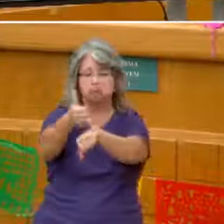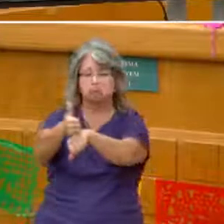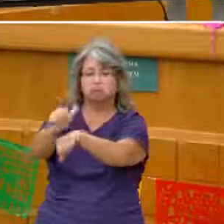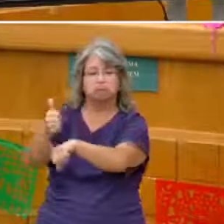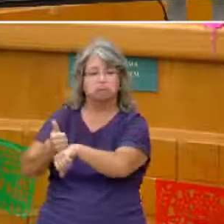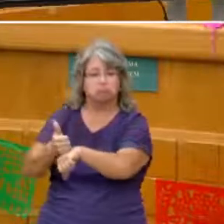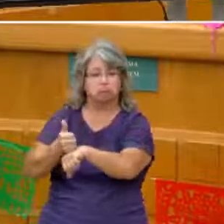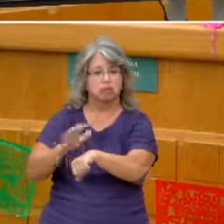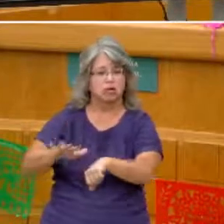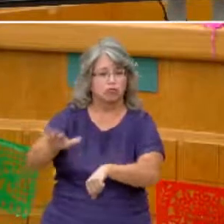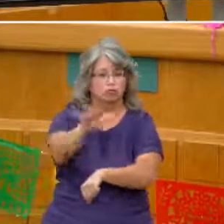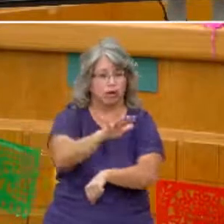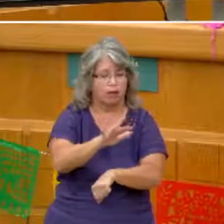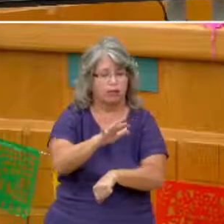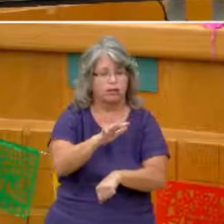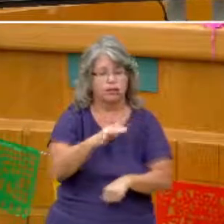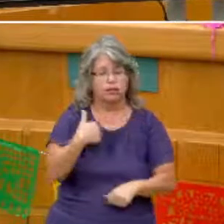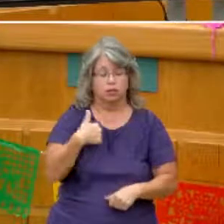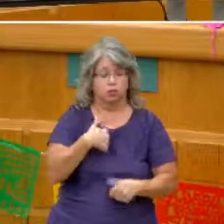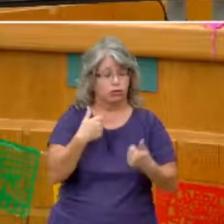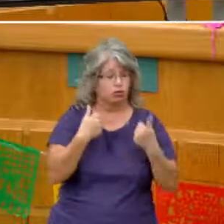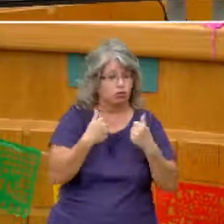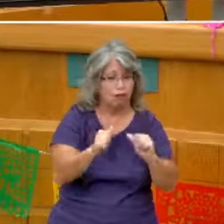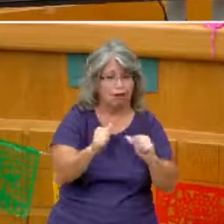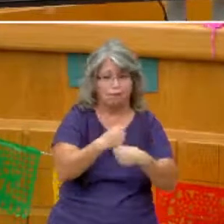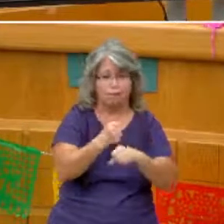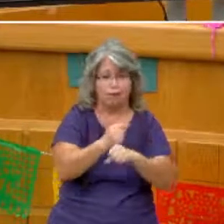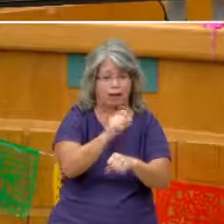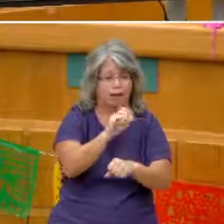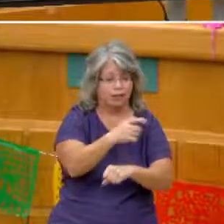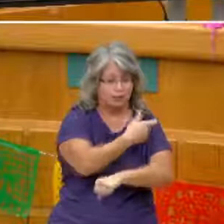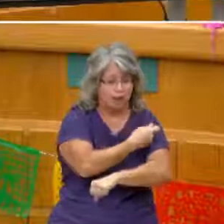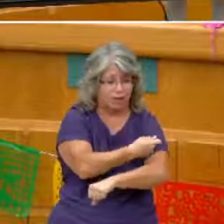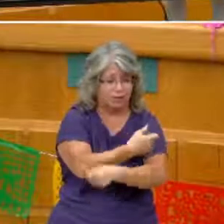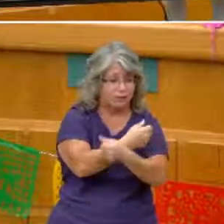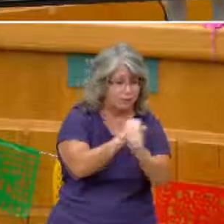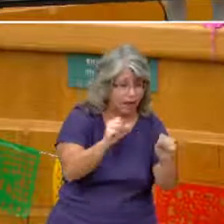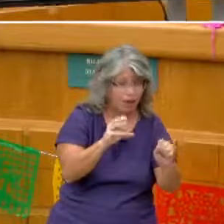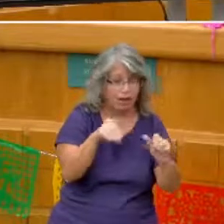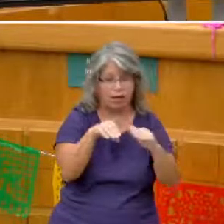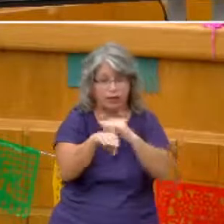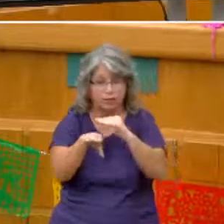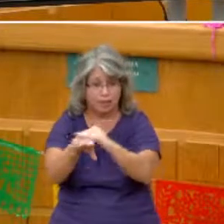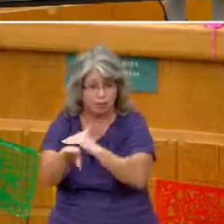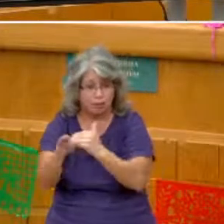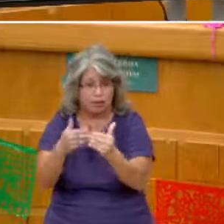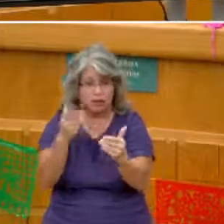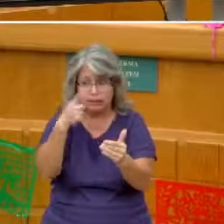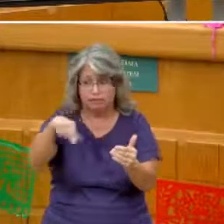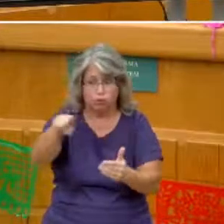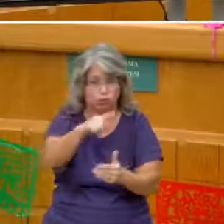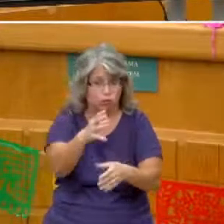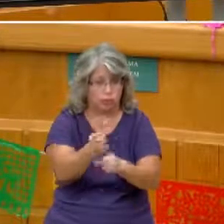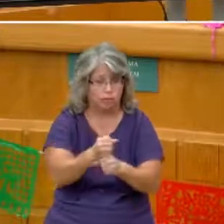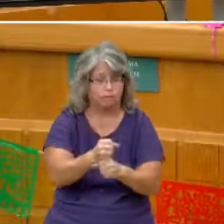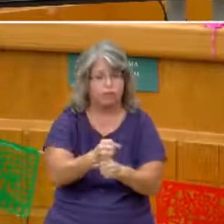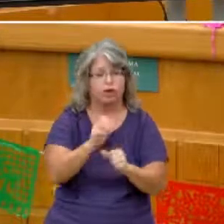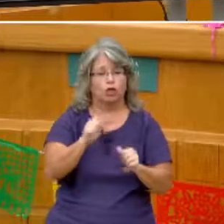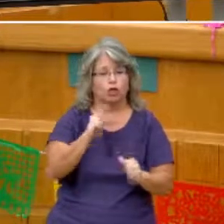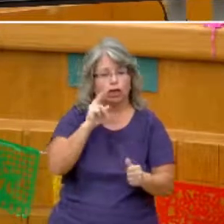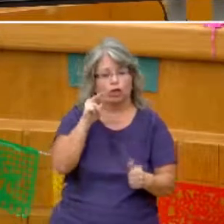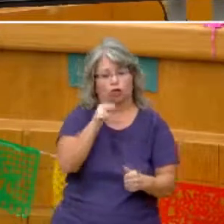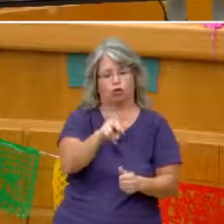these vaccines safe and accessible. Please go to nuecesknows.com for exact times and